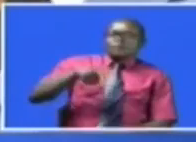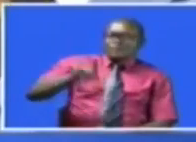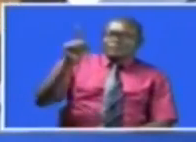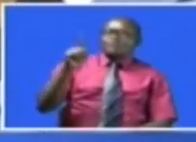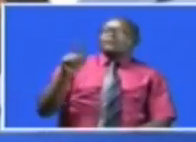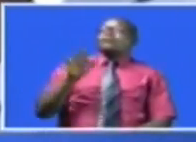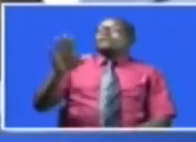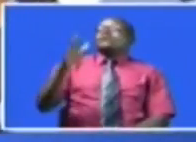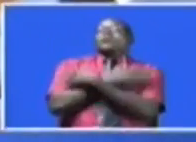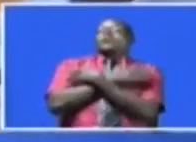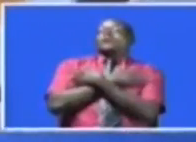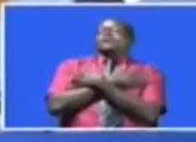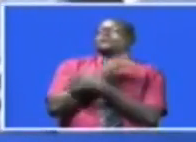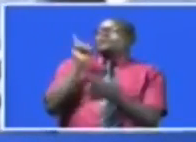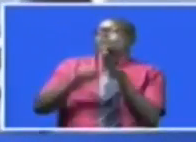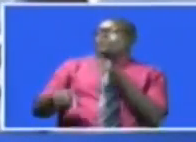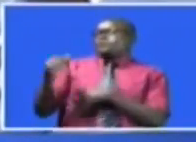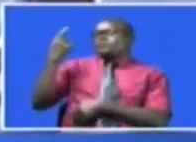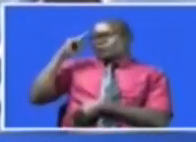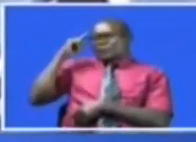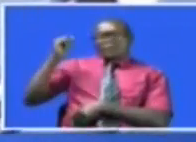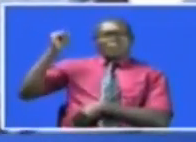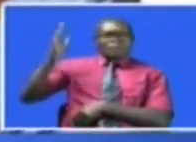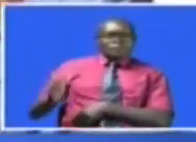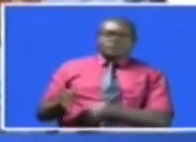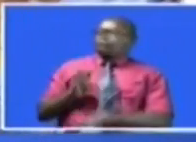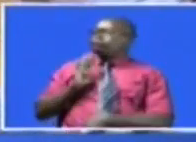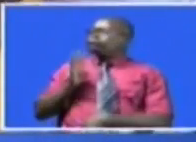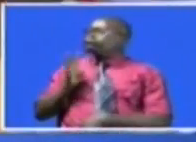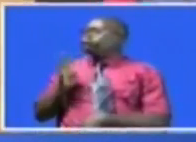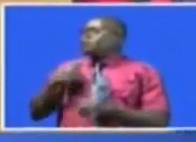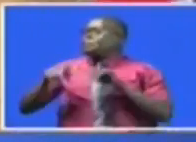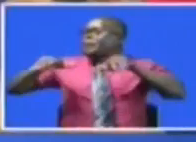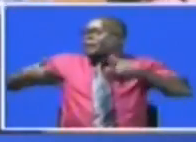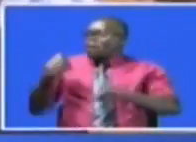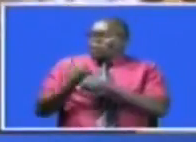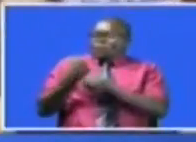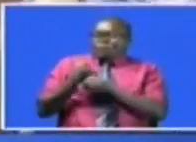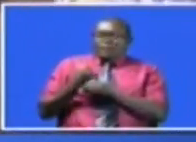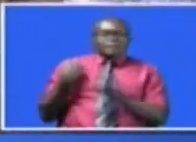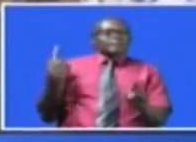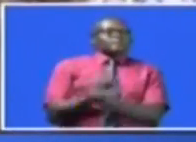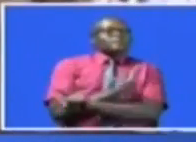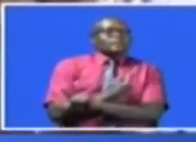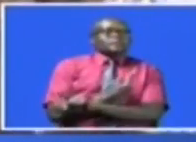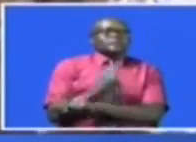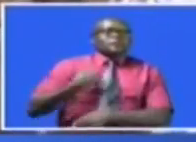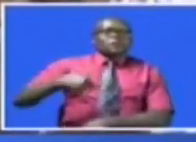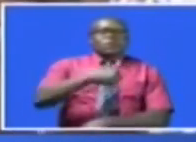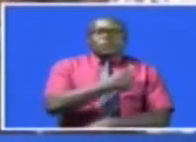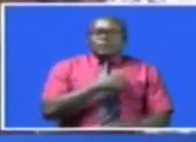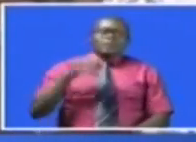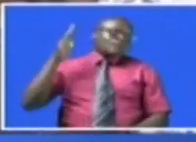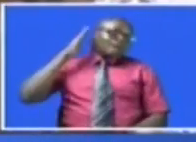and your colleagues, what do you make of it? Politicians will always talk. I mean, but the way we do our work is very different. We are